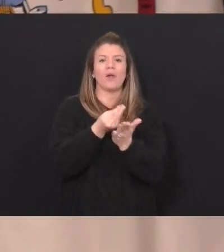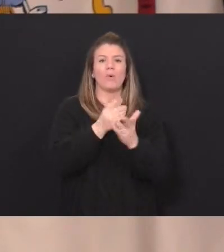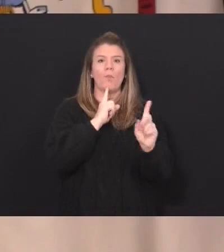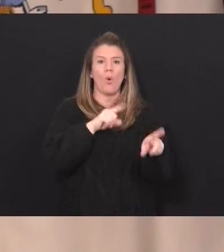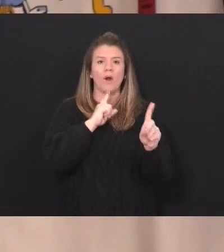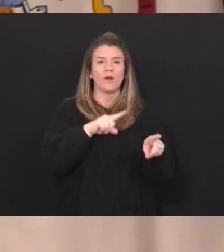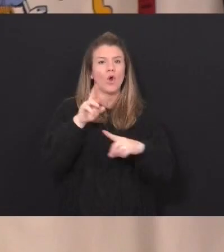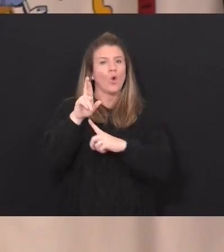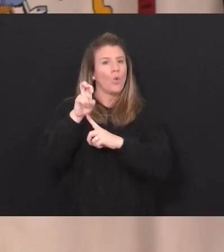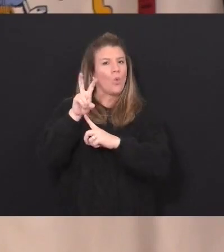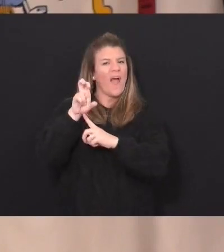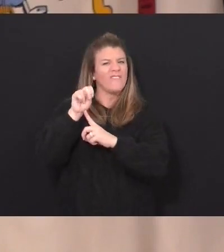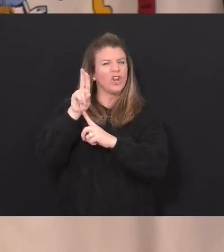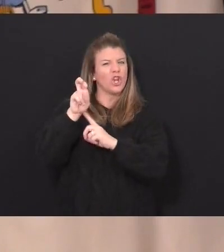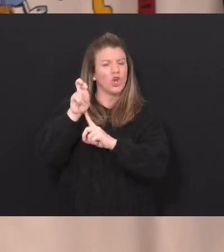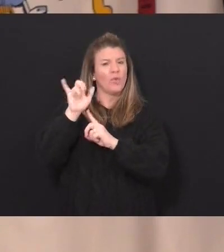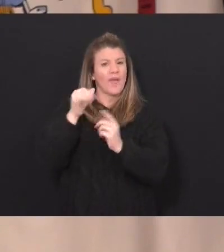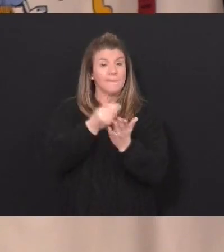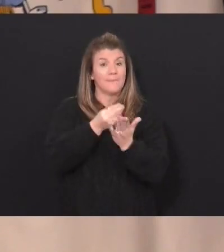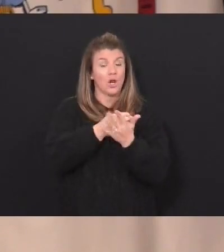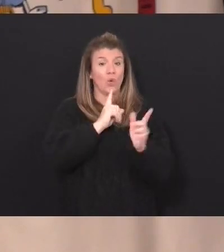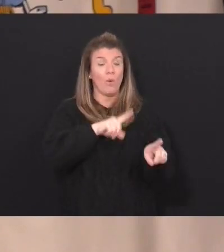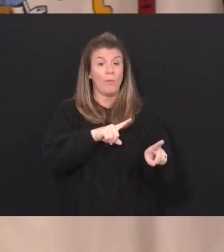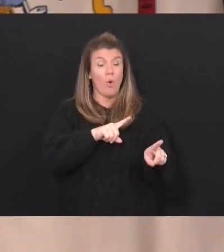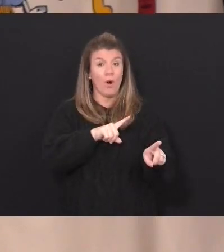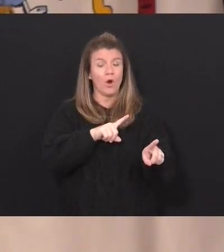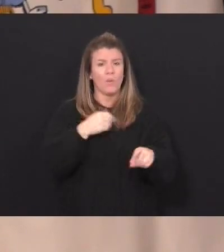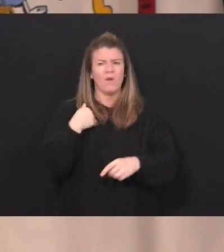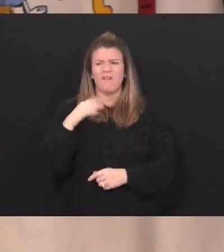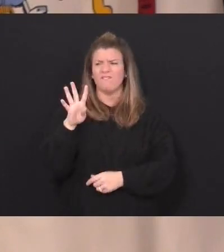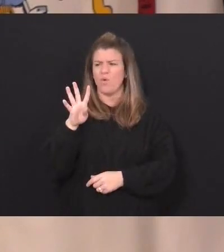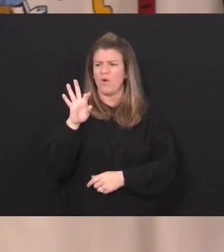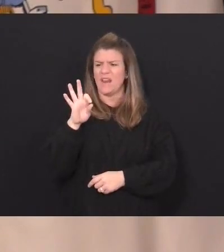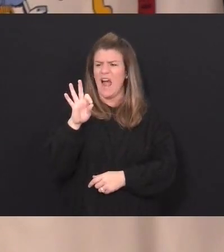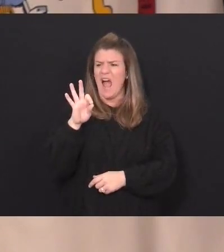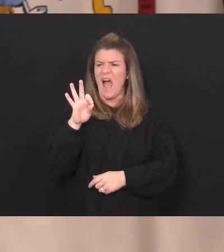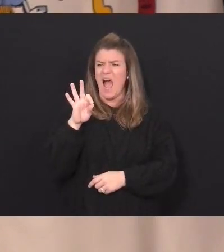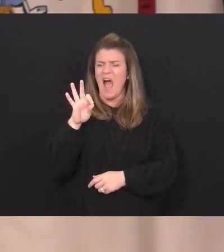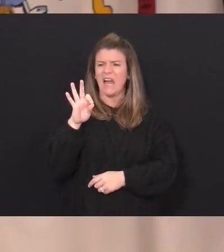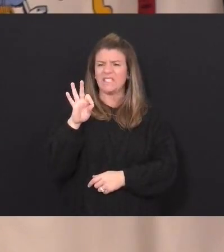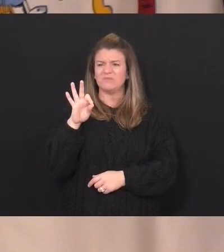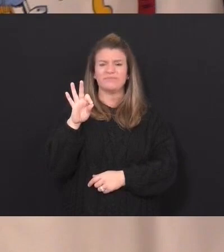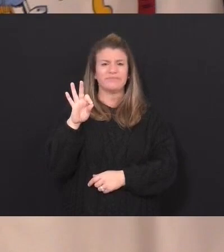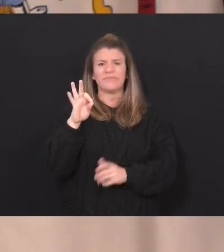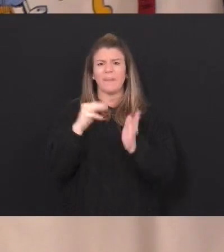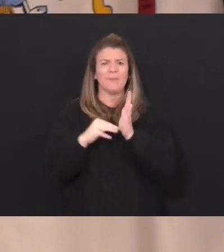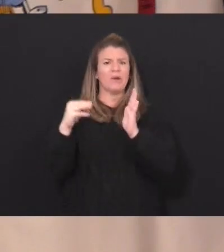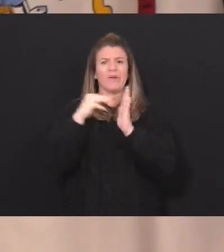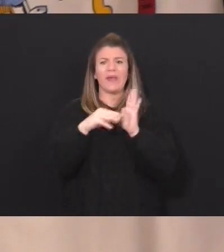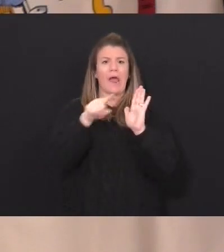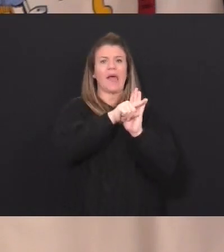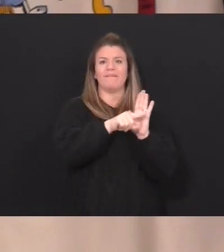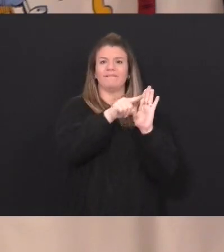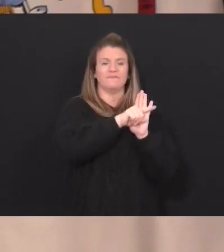the first 2 months of the year, we were $49 million in the hole. And since